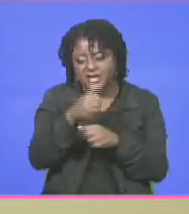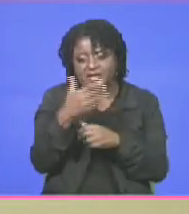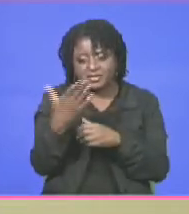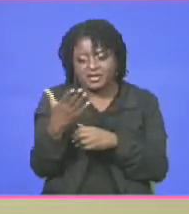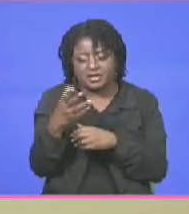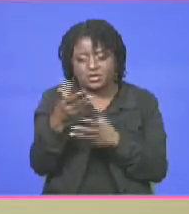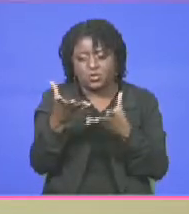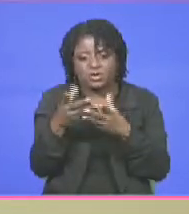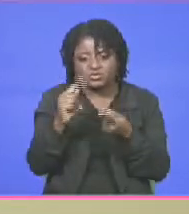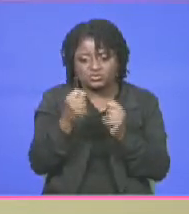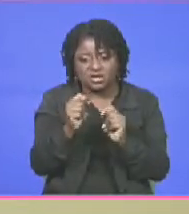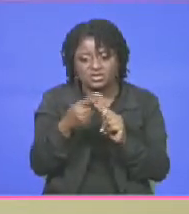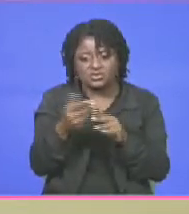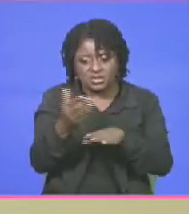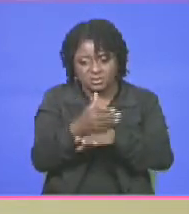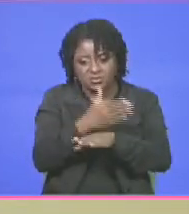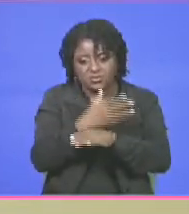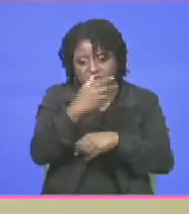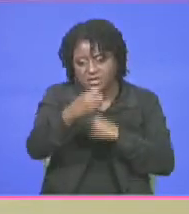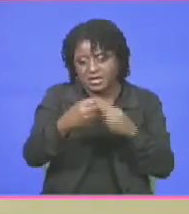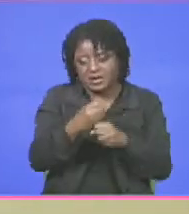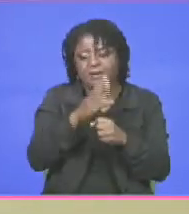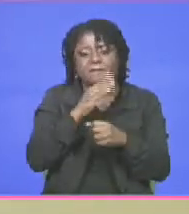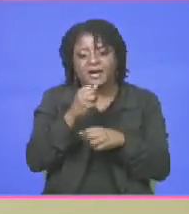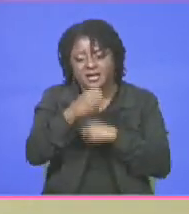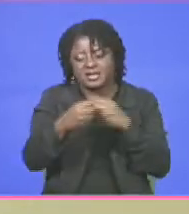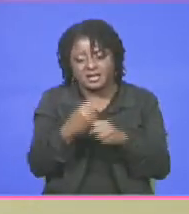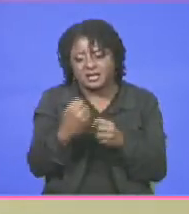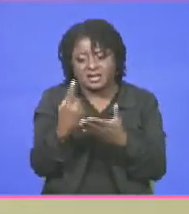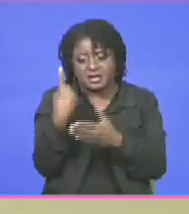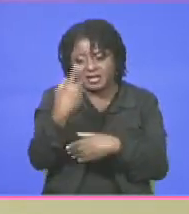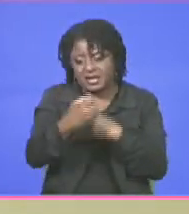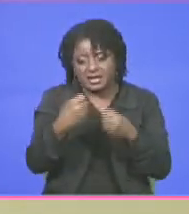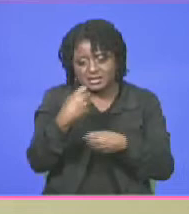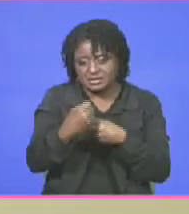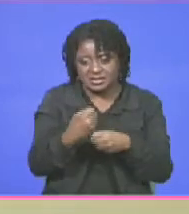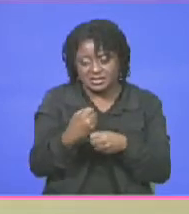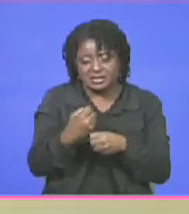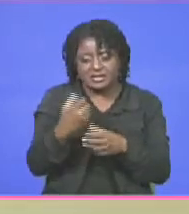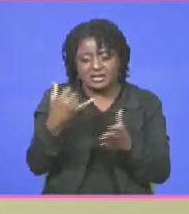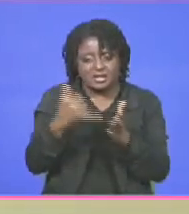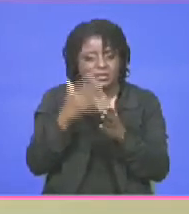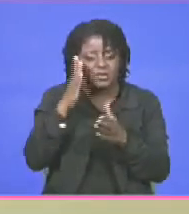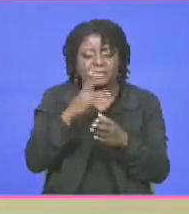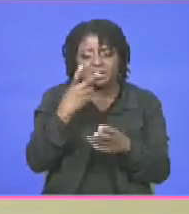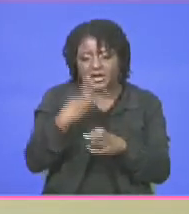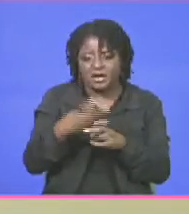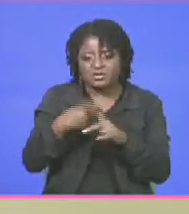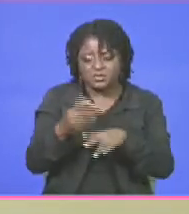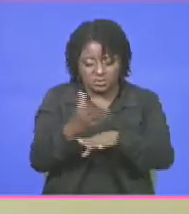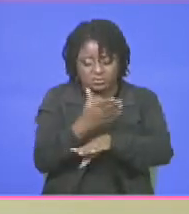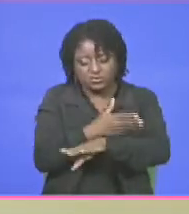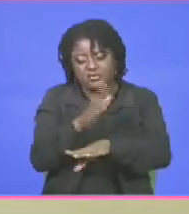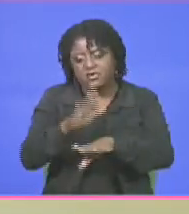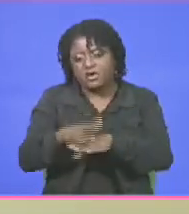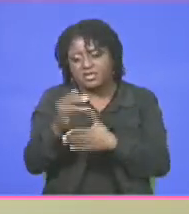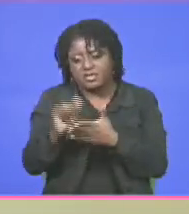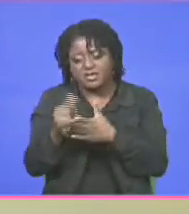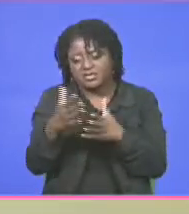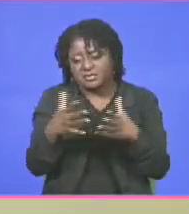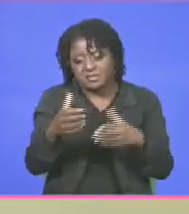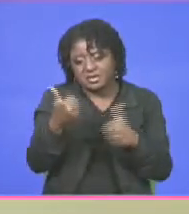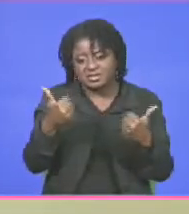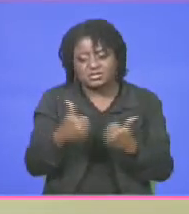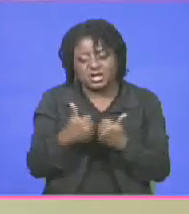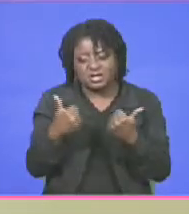improve year by year. Now, last year, it's going to be hard to improve on that. And the biggest